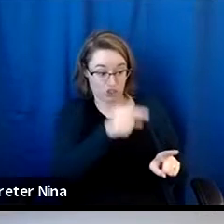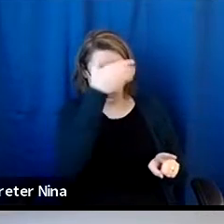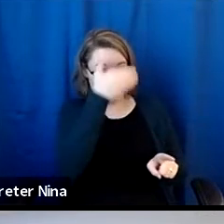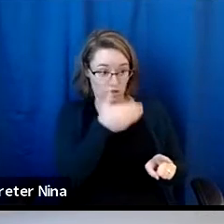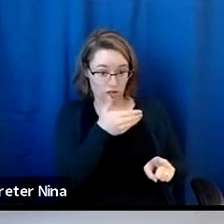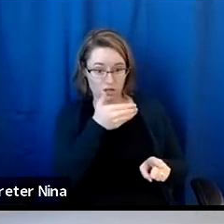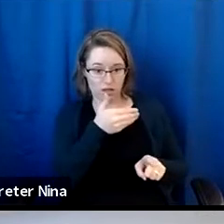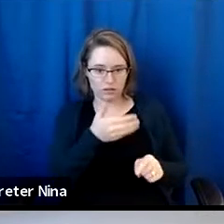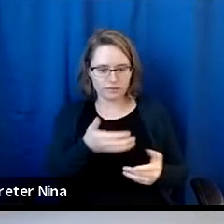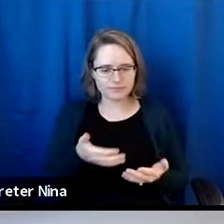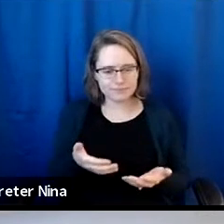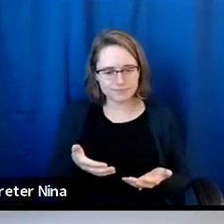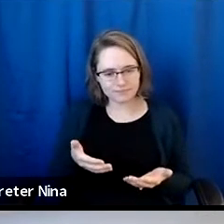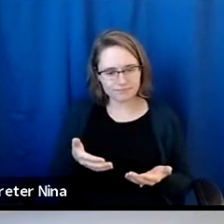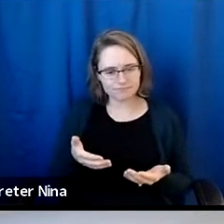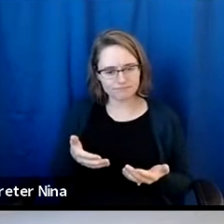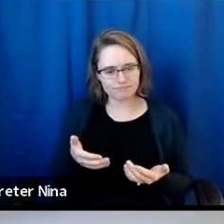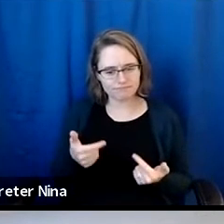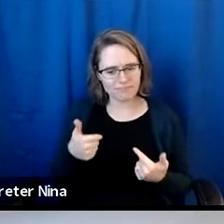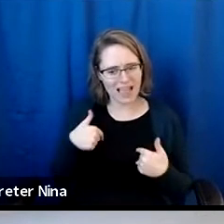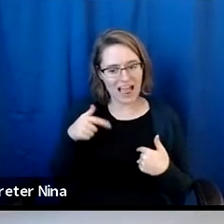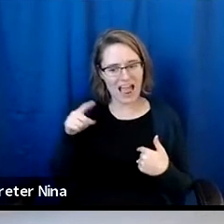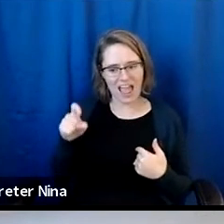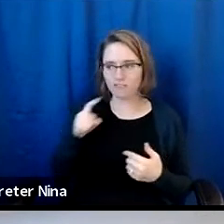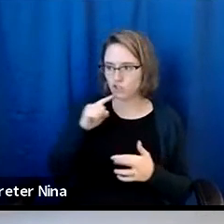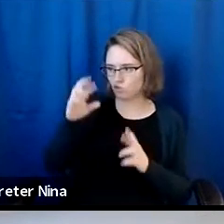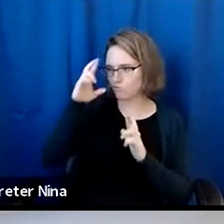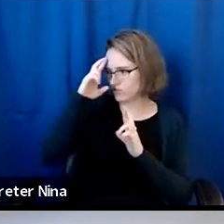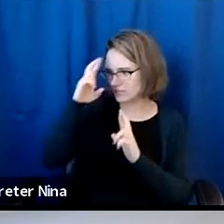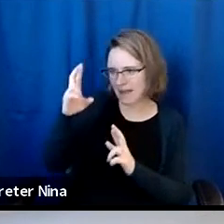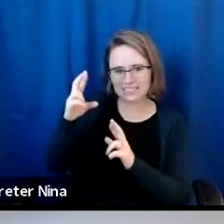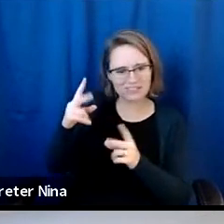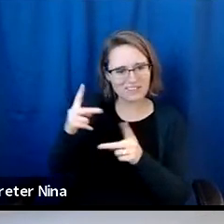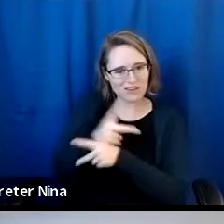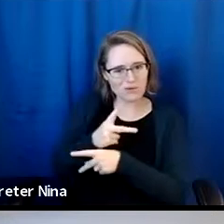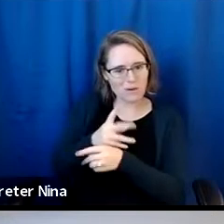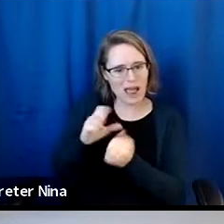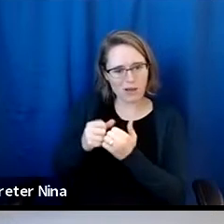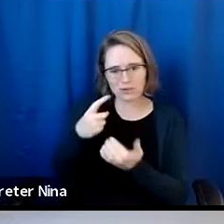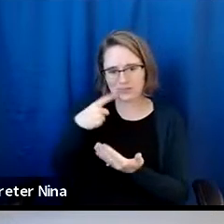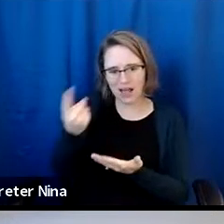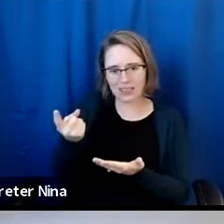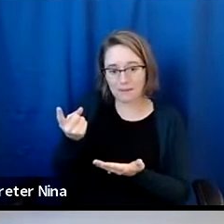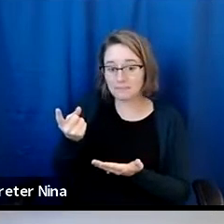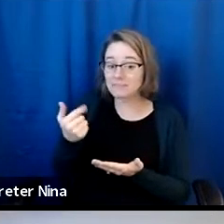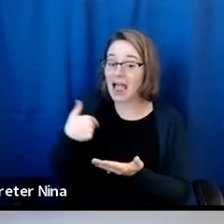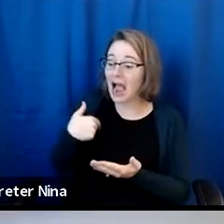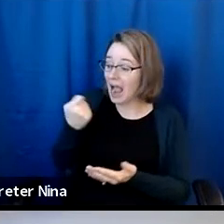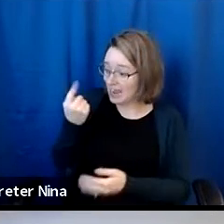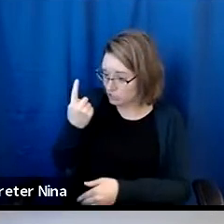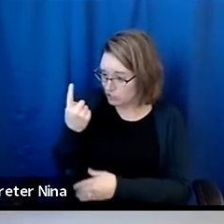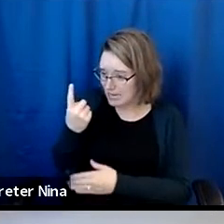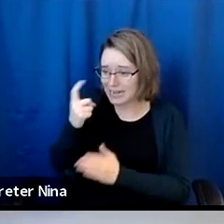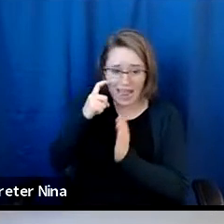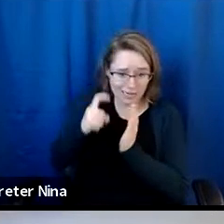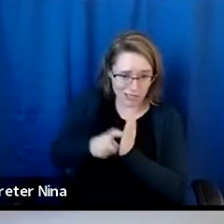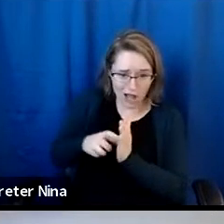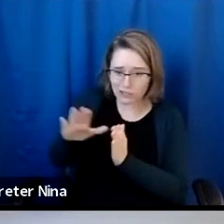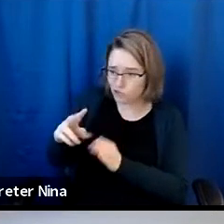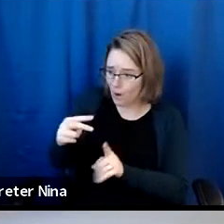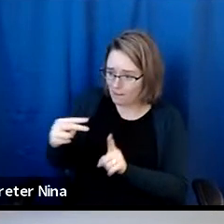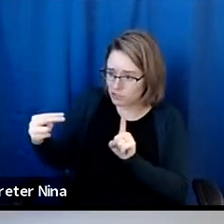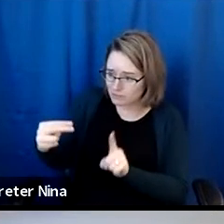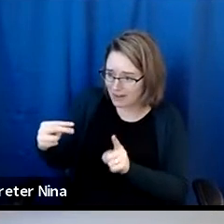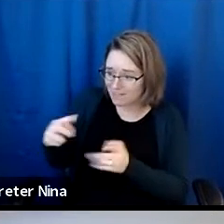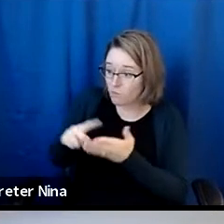as the president. And you have to respectfully find your way to say, I appreciate and acknowledge where you are and what makes